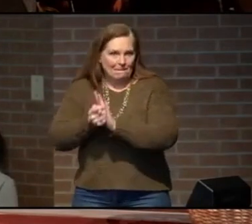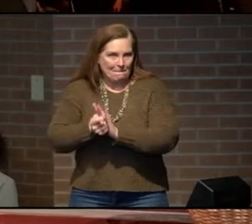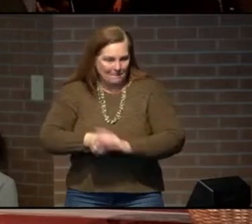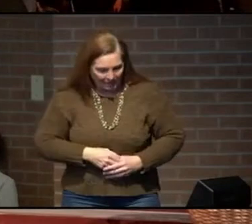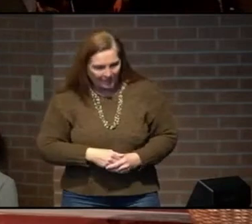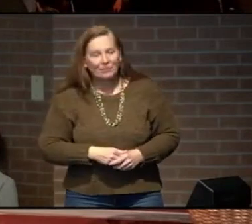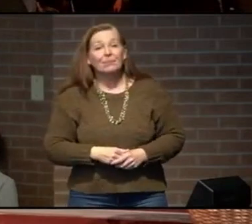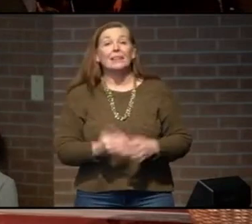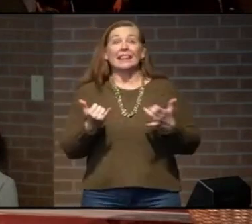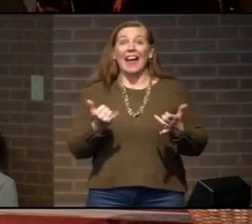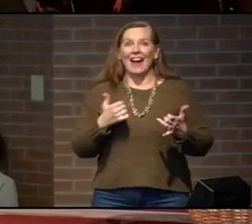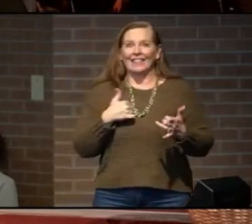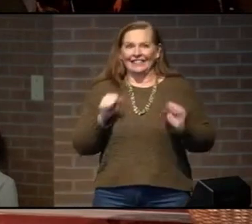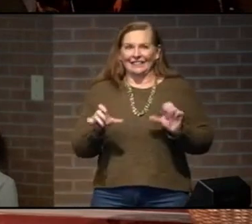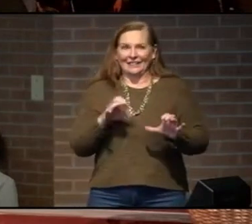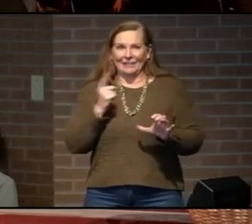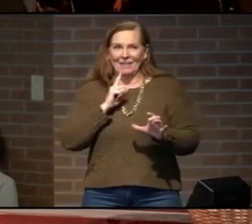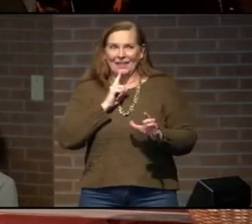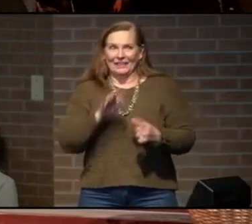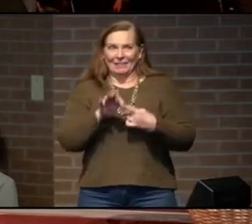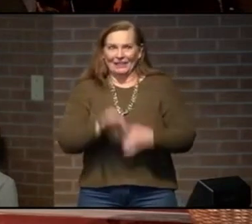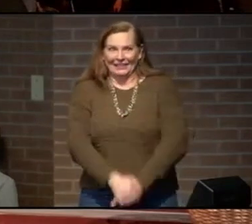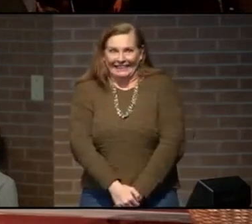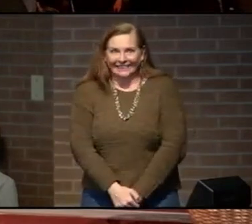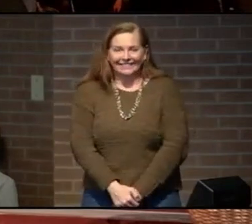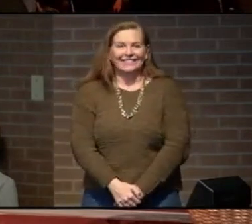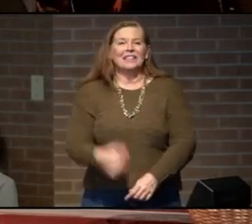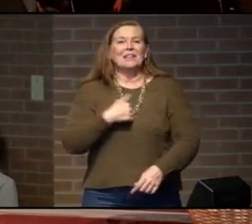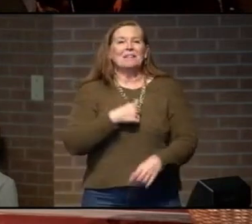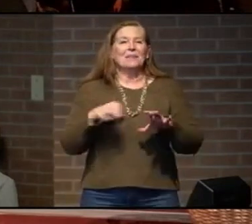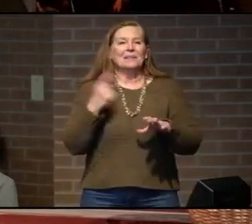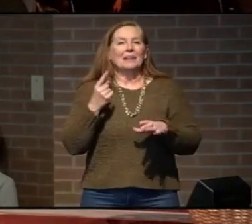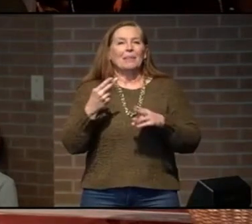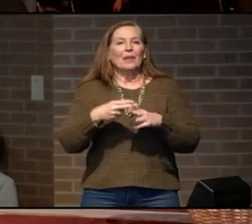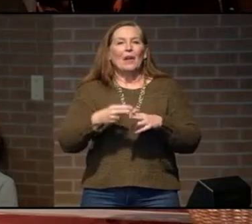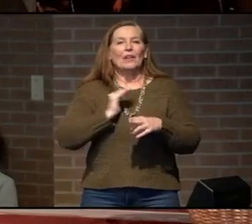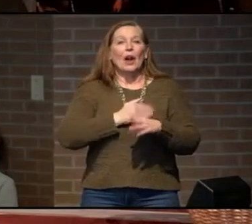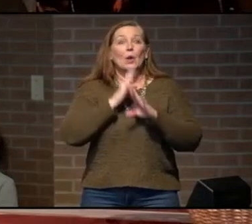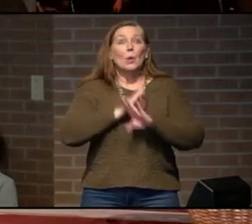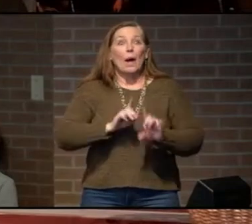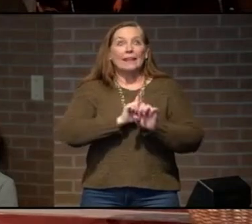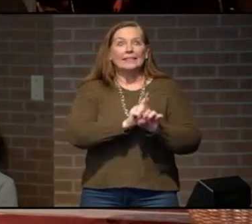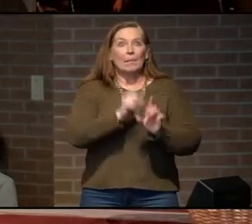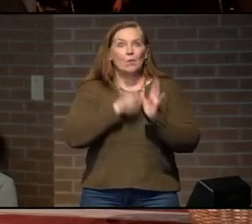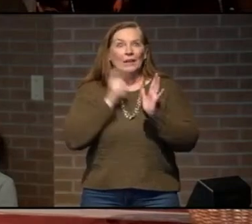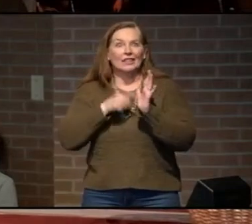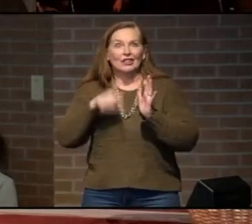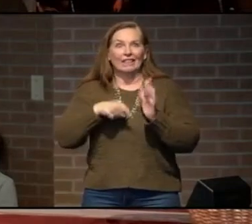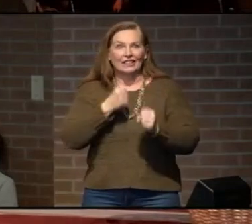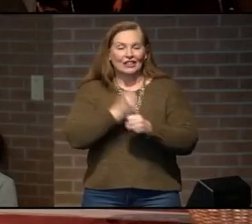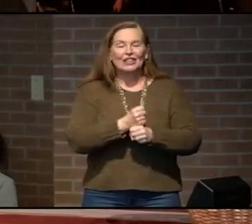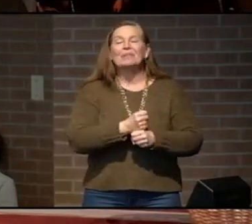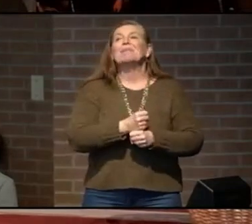Now, I get to do something very special. We've been doing something called our Quiet Disciple Recognitions this year. And this